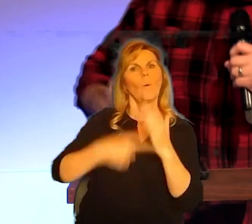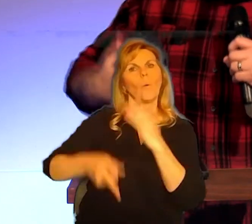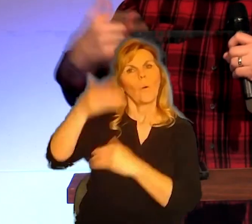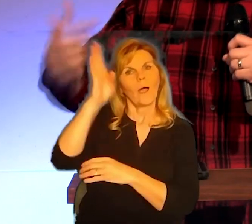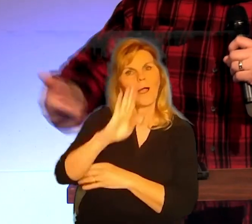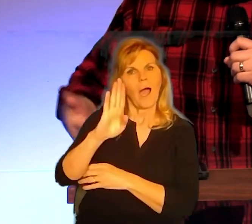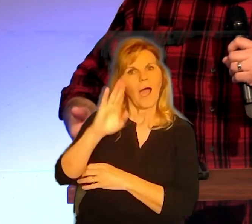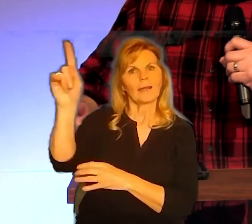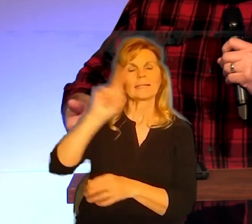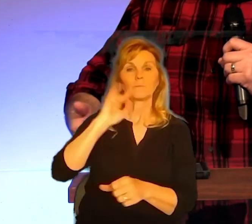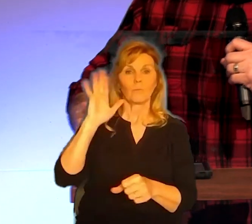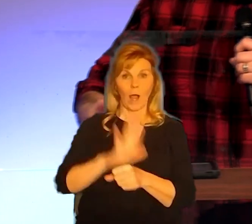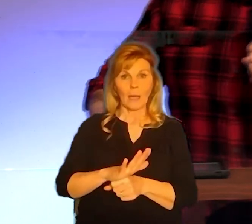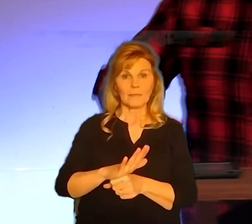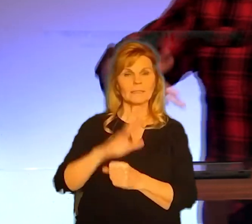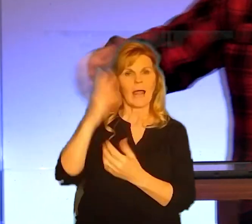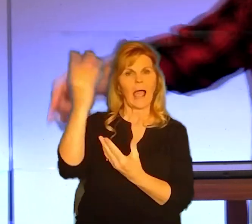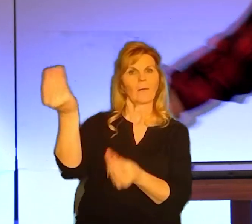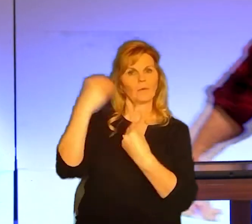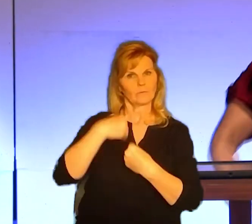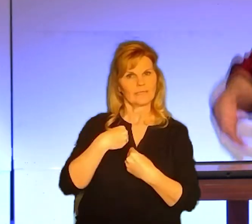has promised. And